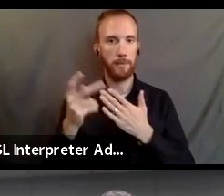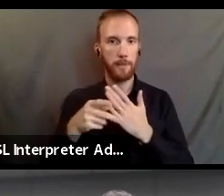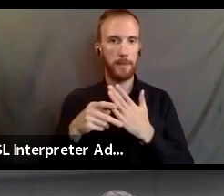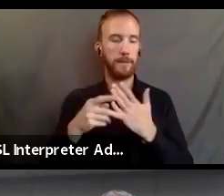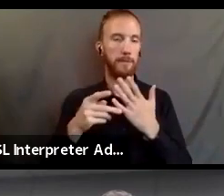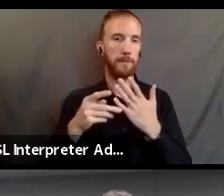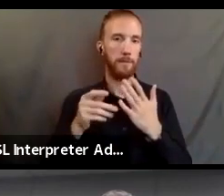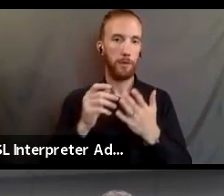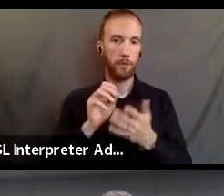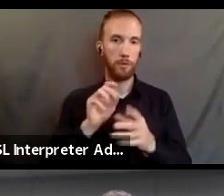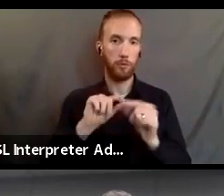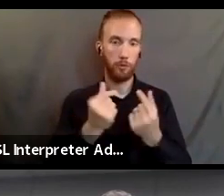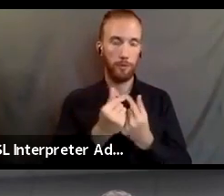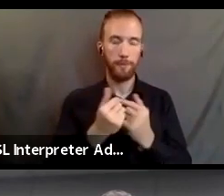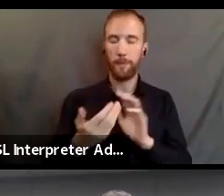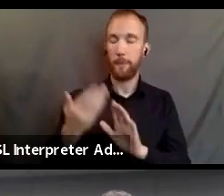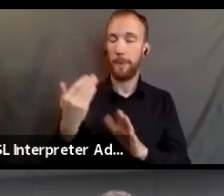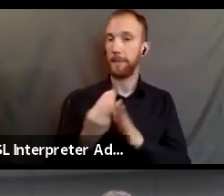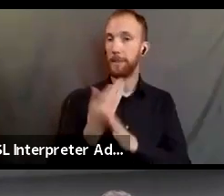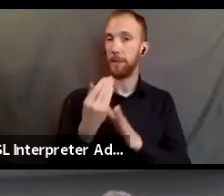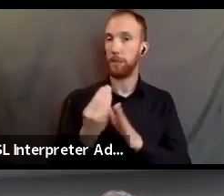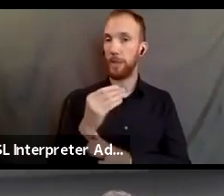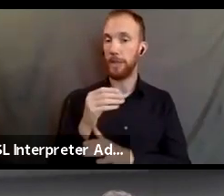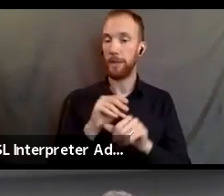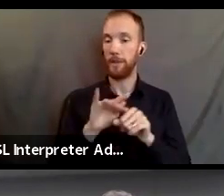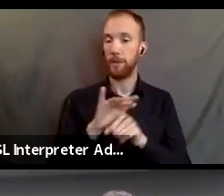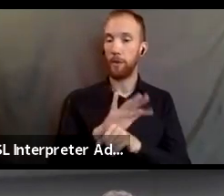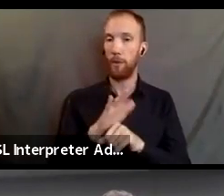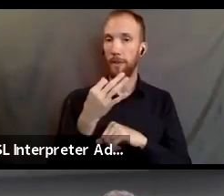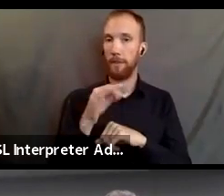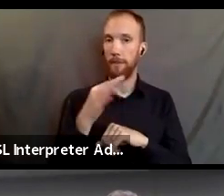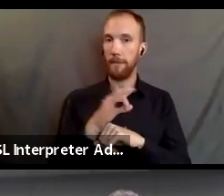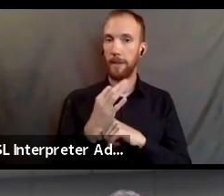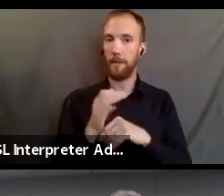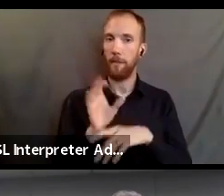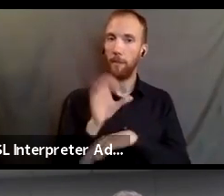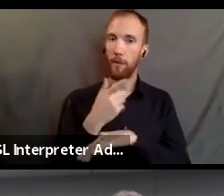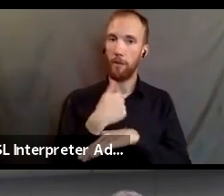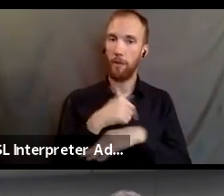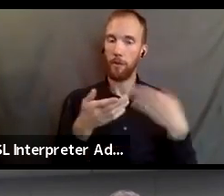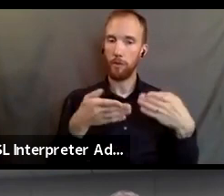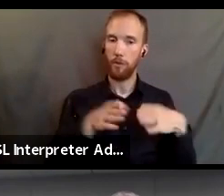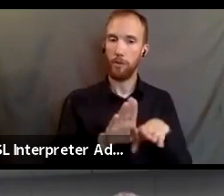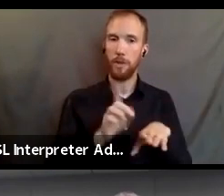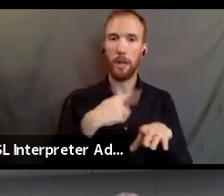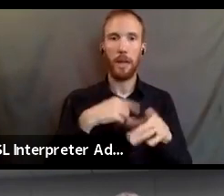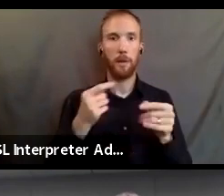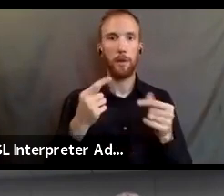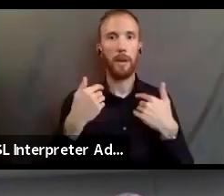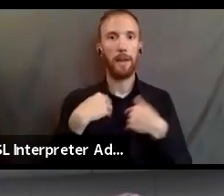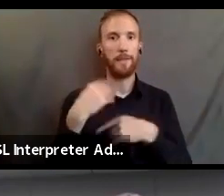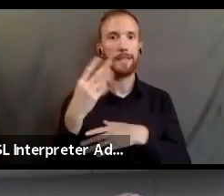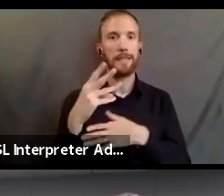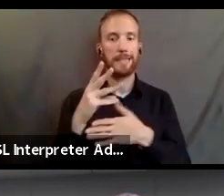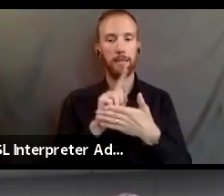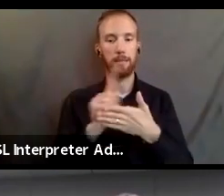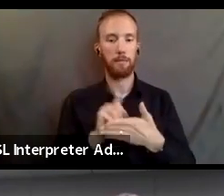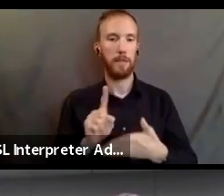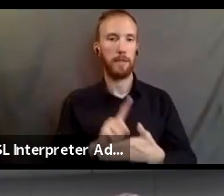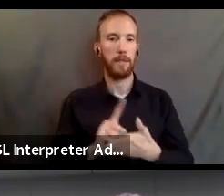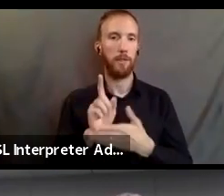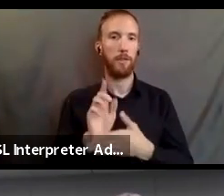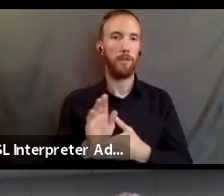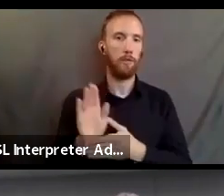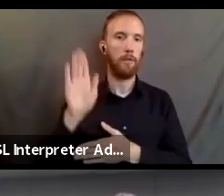in the spring when colvin 19 forced the closure of our school i facilitated 16 weekly raise your hand solidarity calls